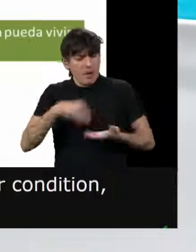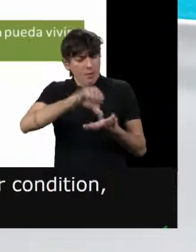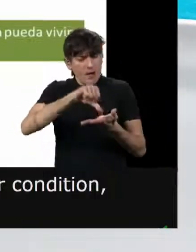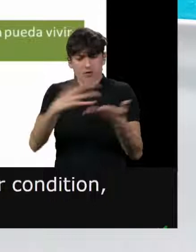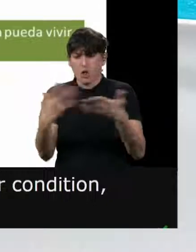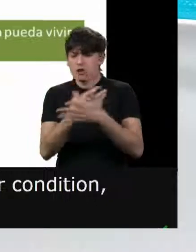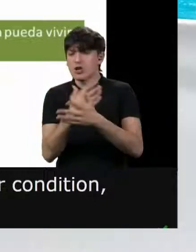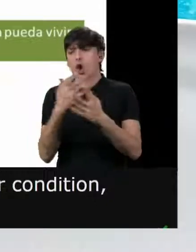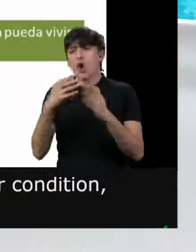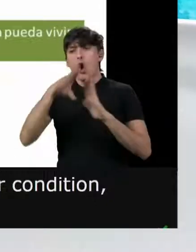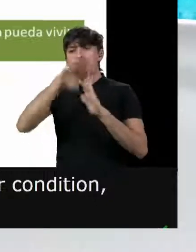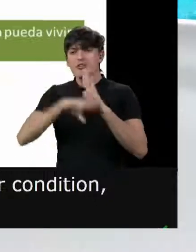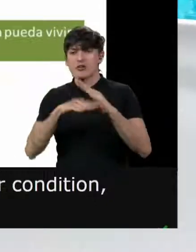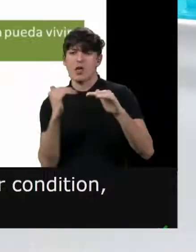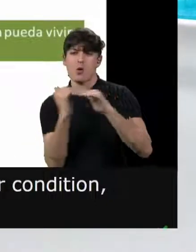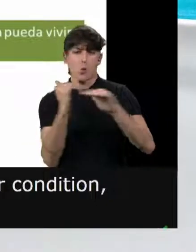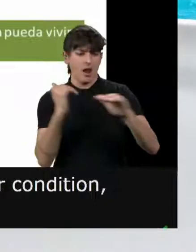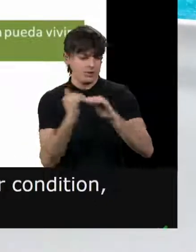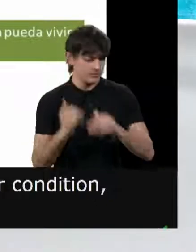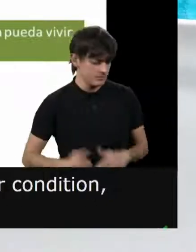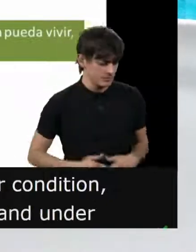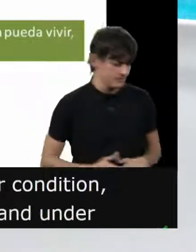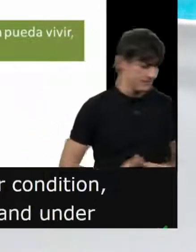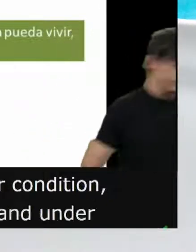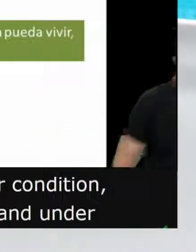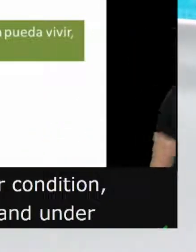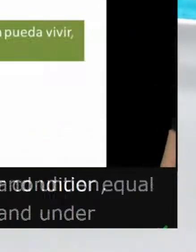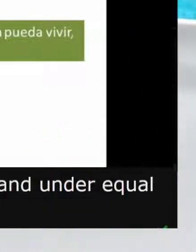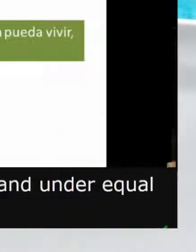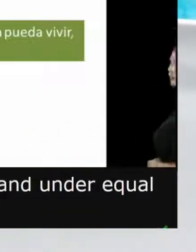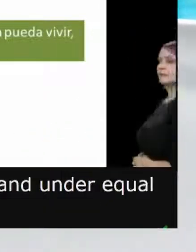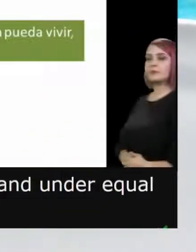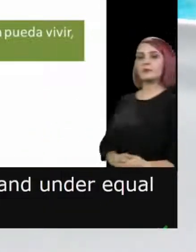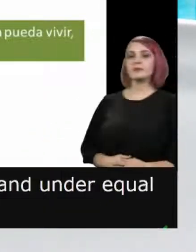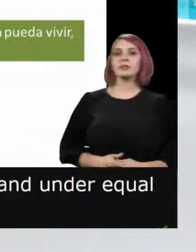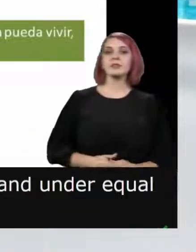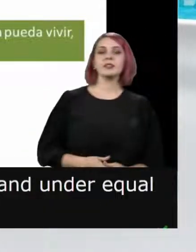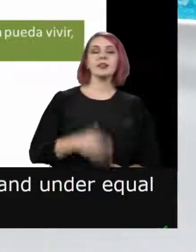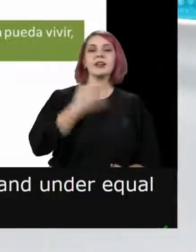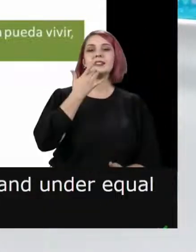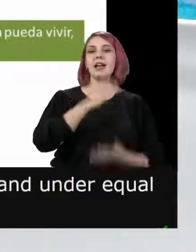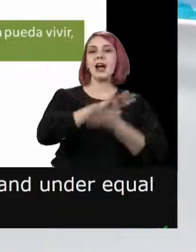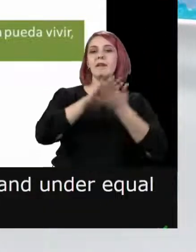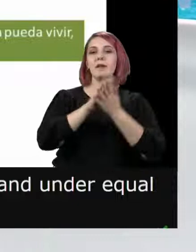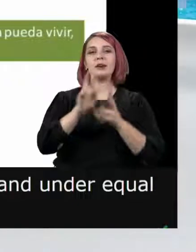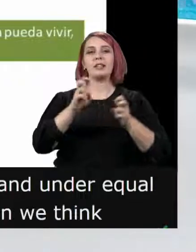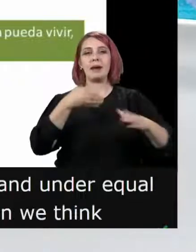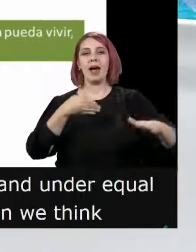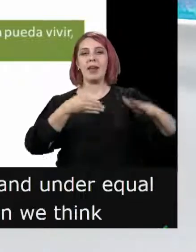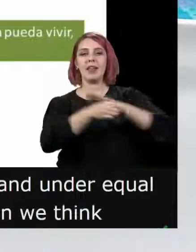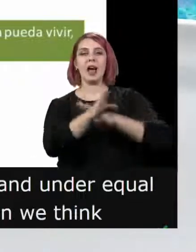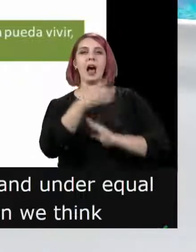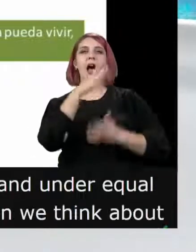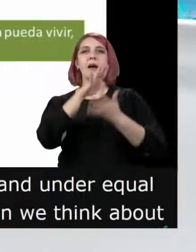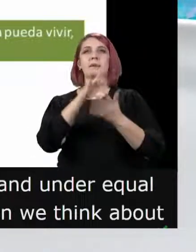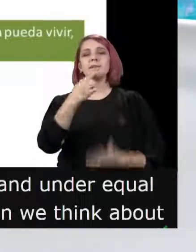under Cuando equal hablamos de accesibilidad, conditions. When muchas we're veces talking about accessibility, often humanamente, we pues think ese 10% about that aproximadamente de 10% of personas que people